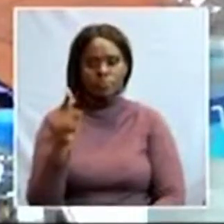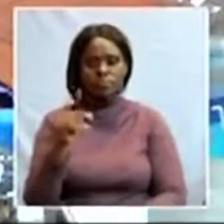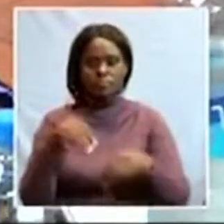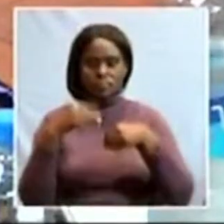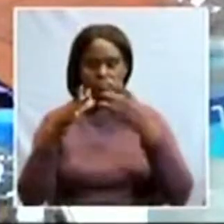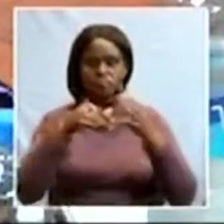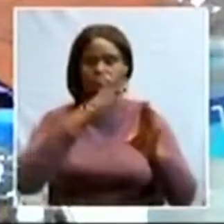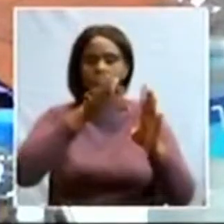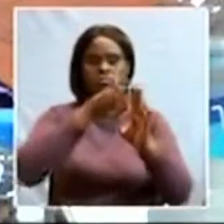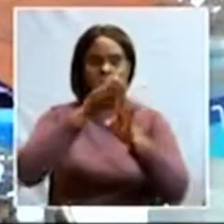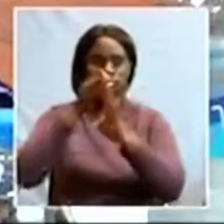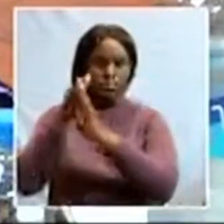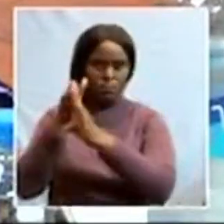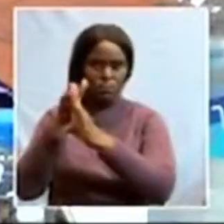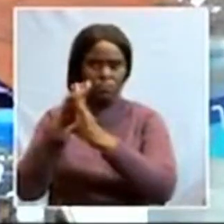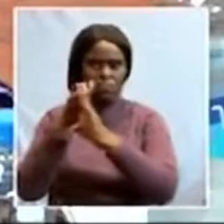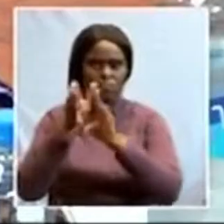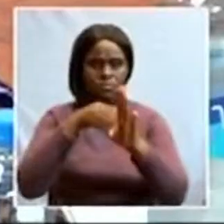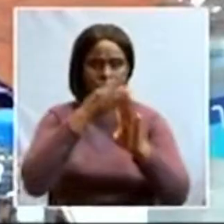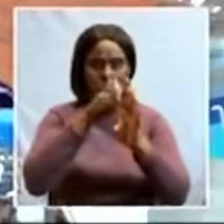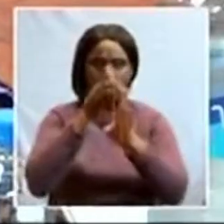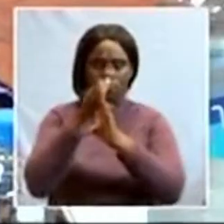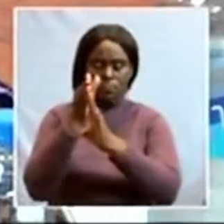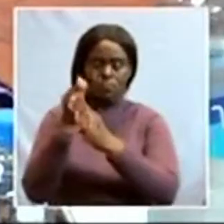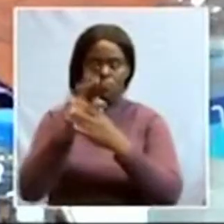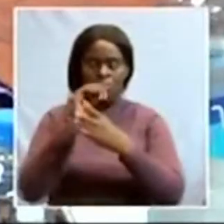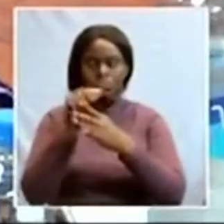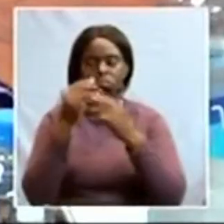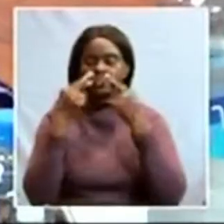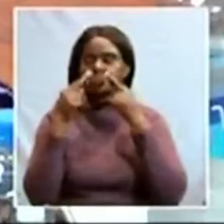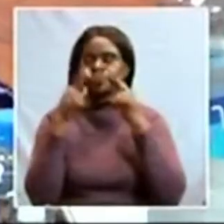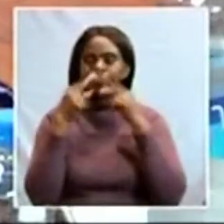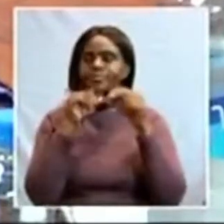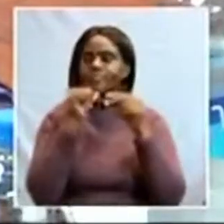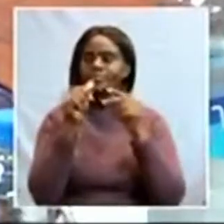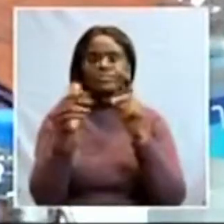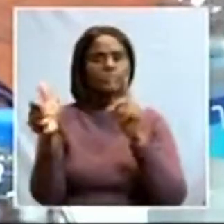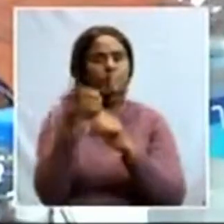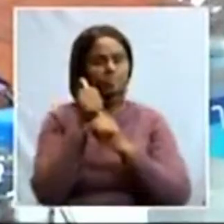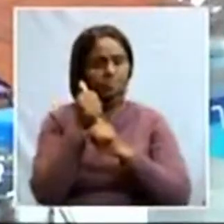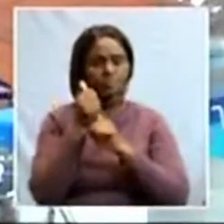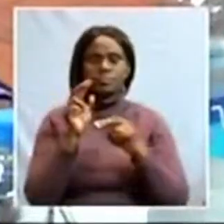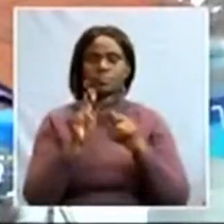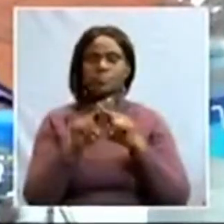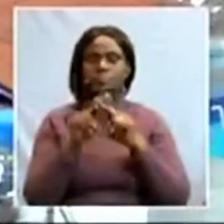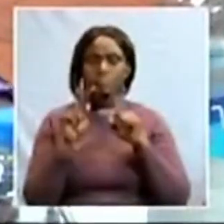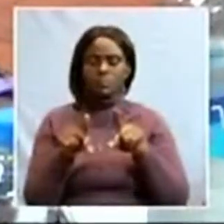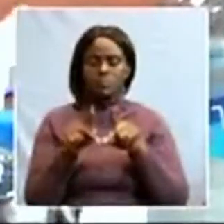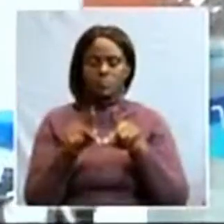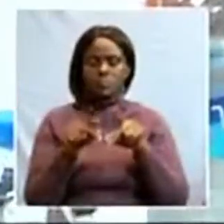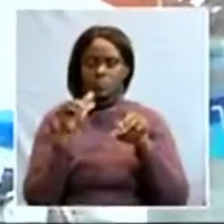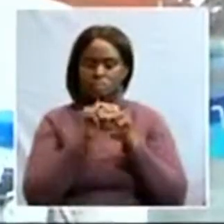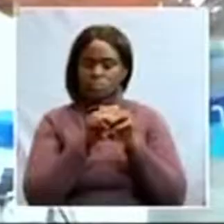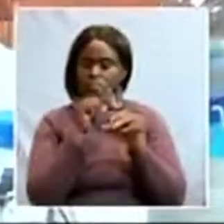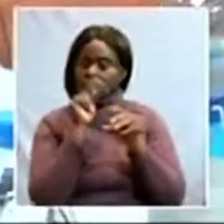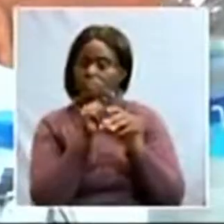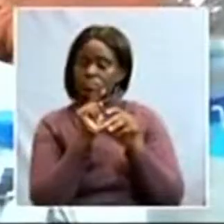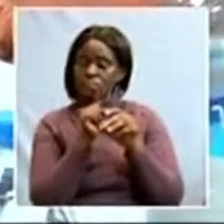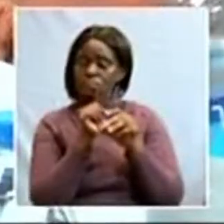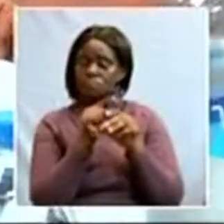deliverable targets or outputs not achieved. Chair, on this